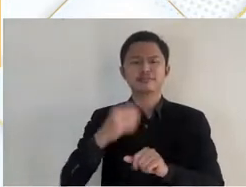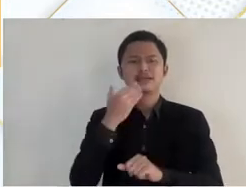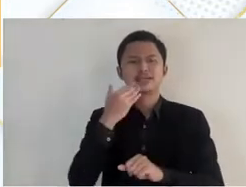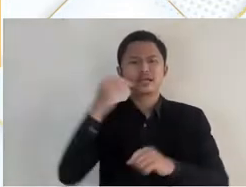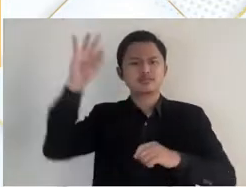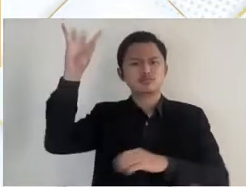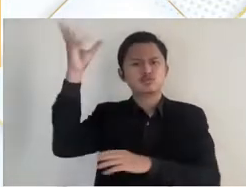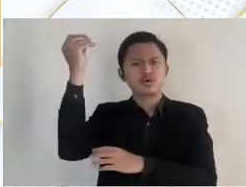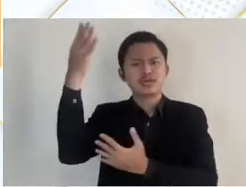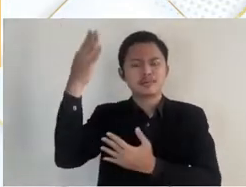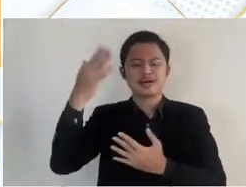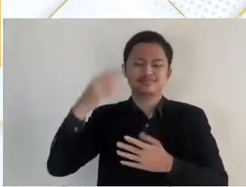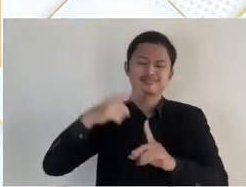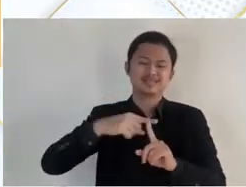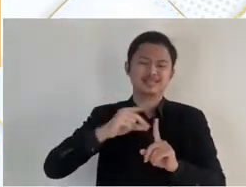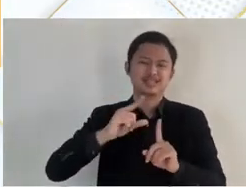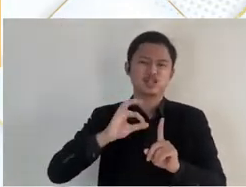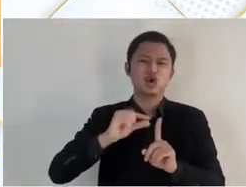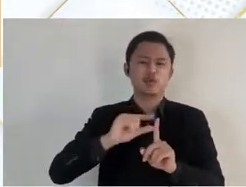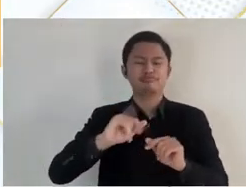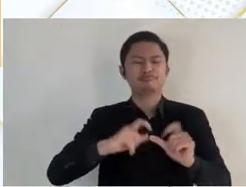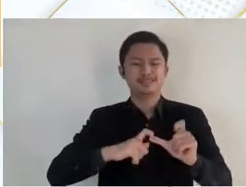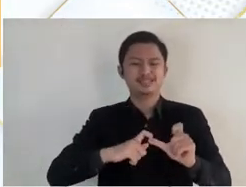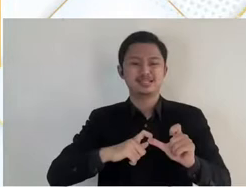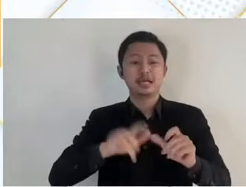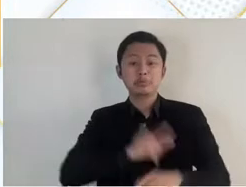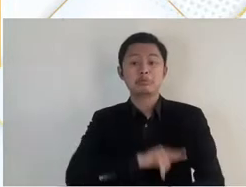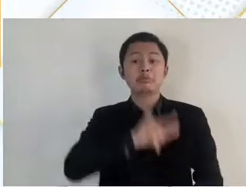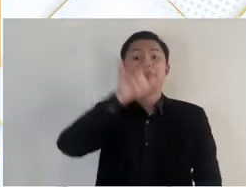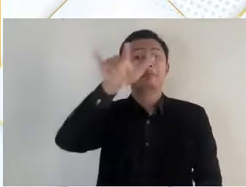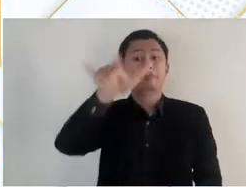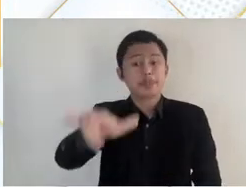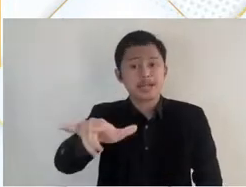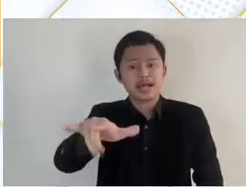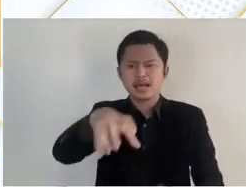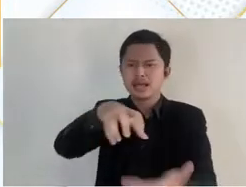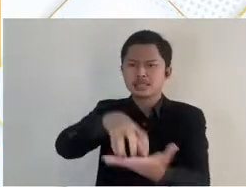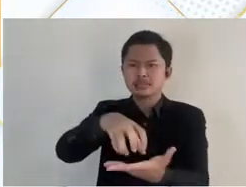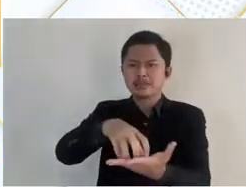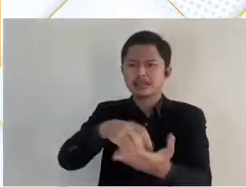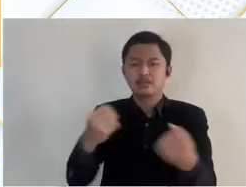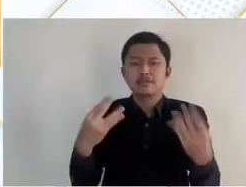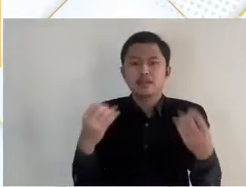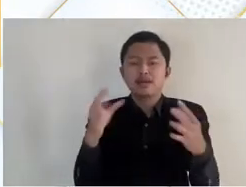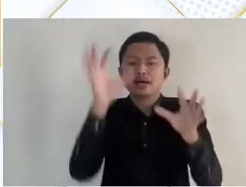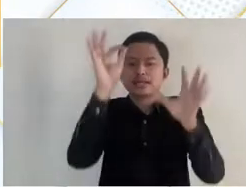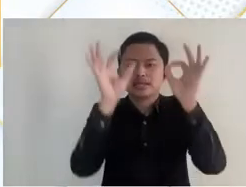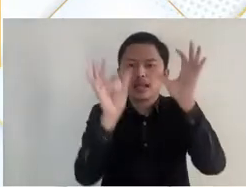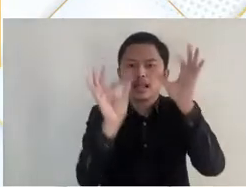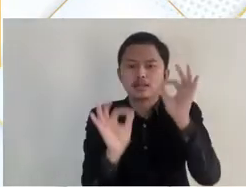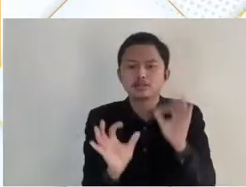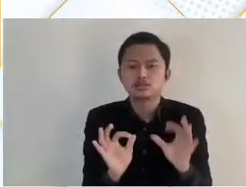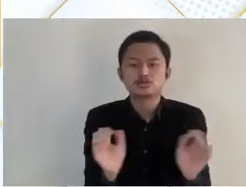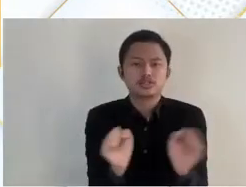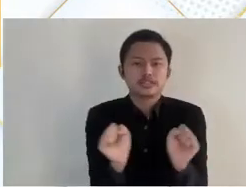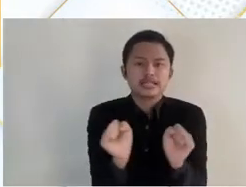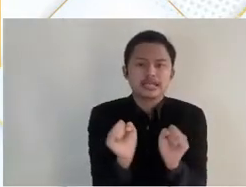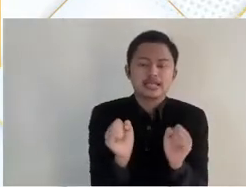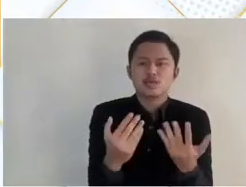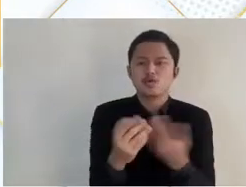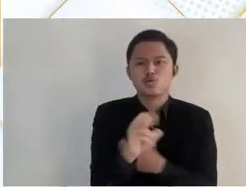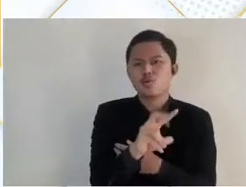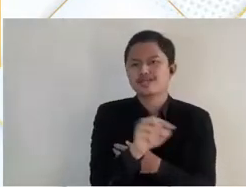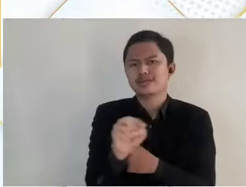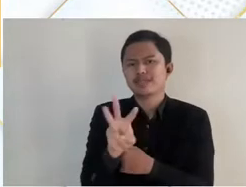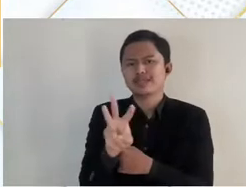the year, and then thrown into an environment where there is snowfall in the winter for about 2 or 3 months, is